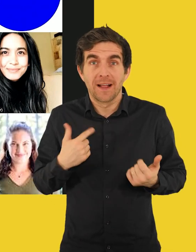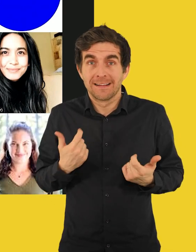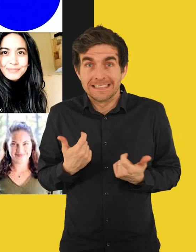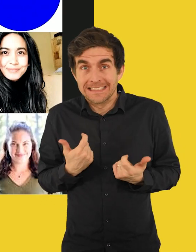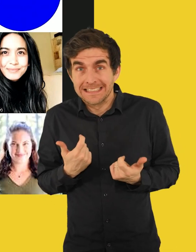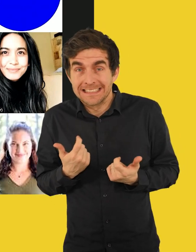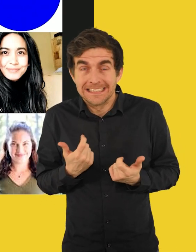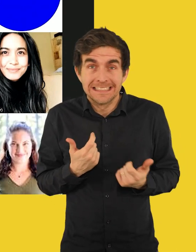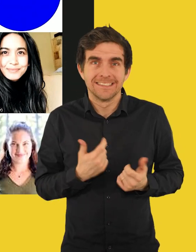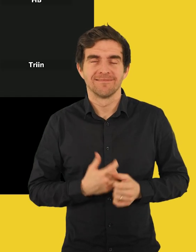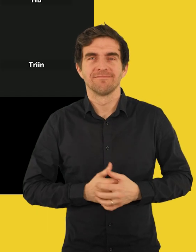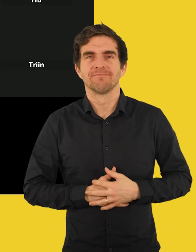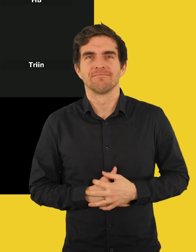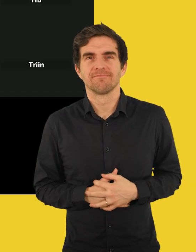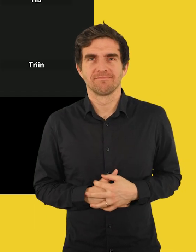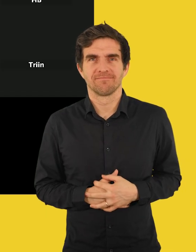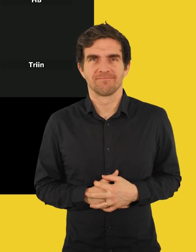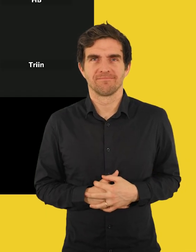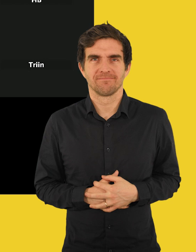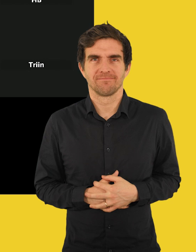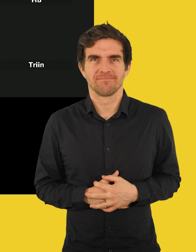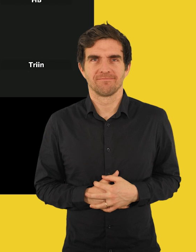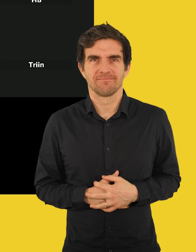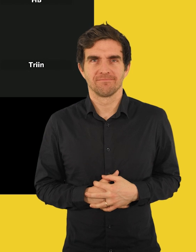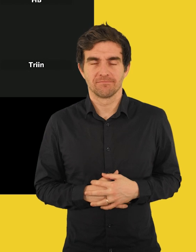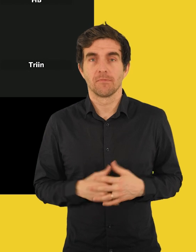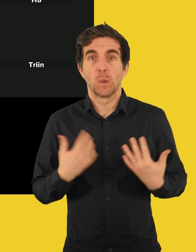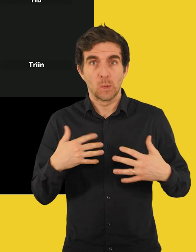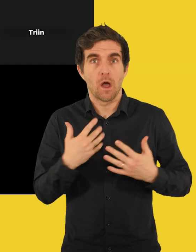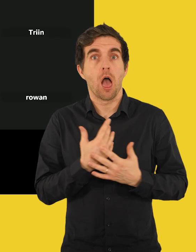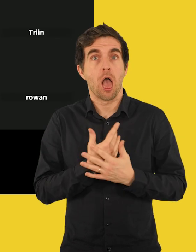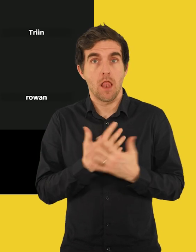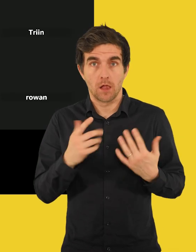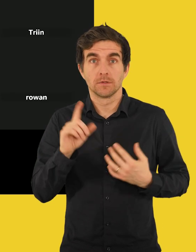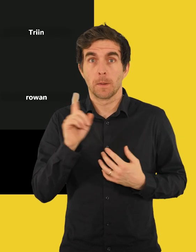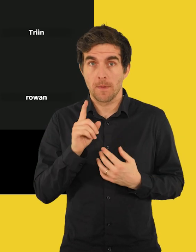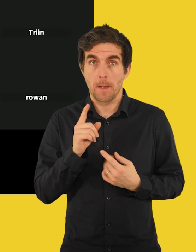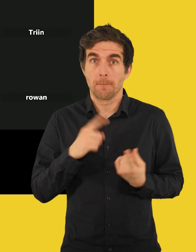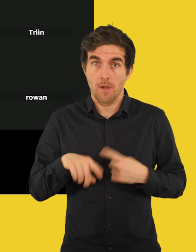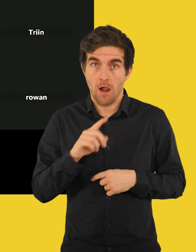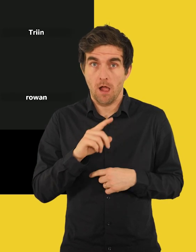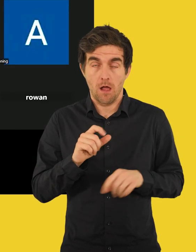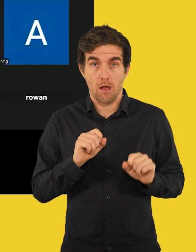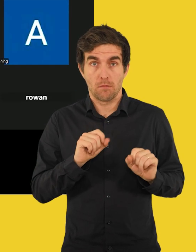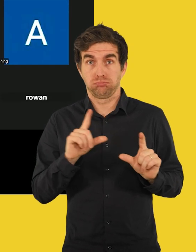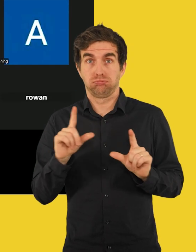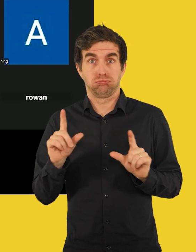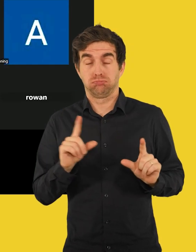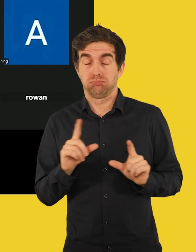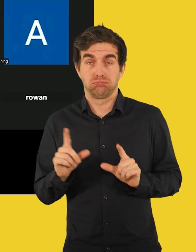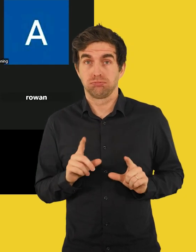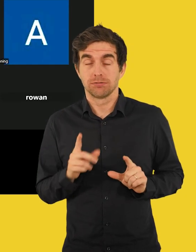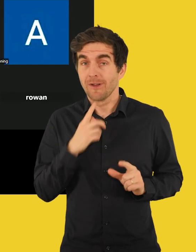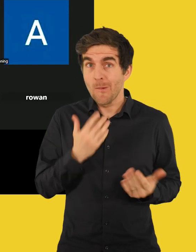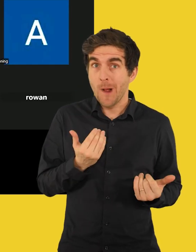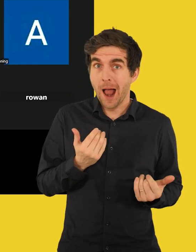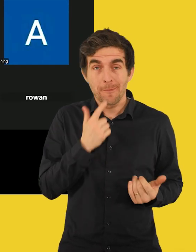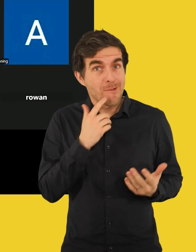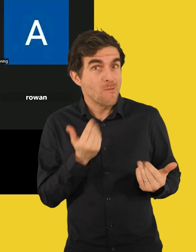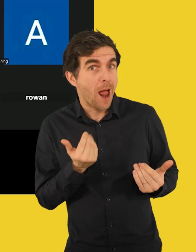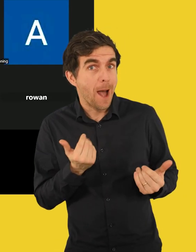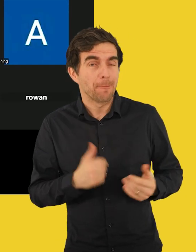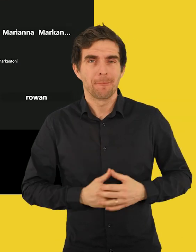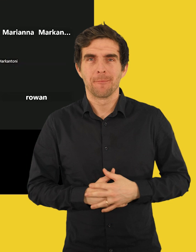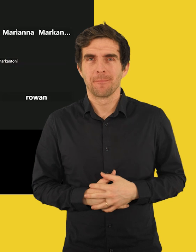Good morning. Good morning, everybody. Hey, lots of people pouring in. Welcome, everybody. Welcome,